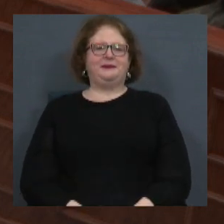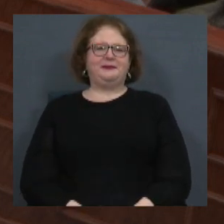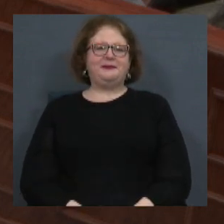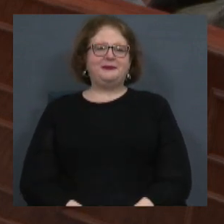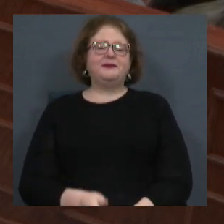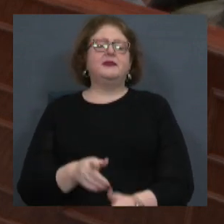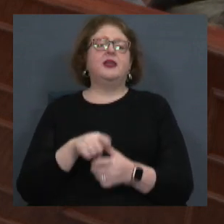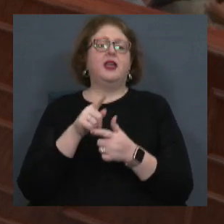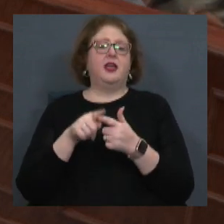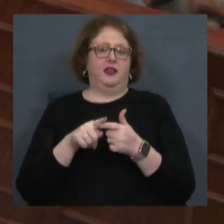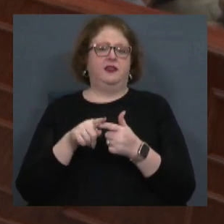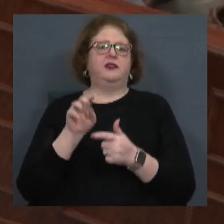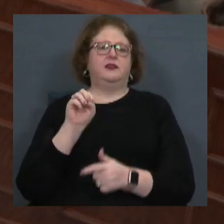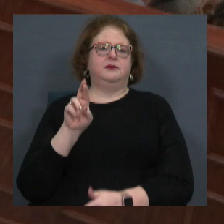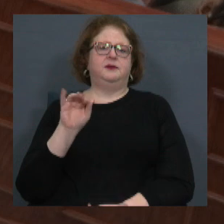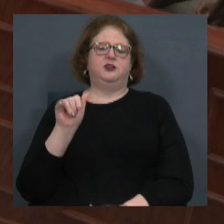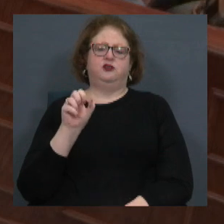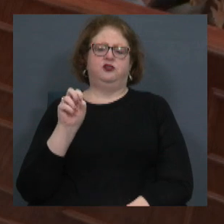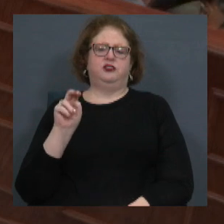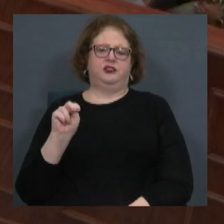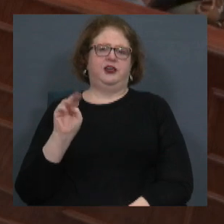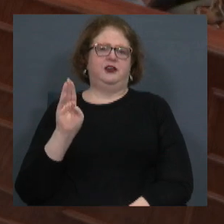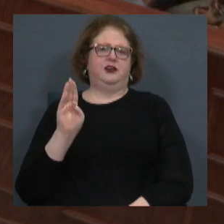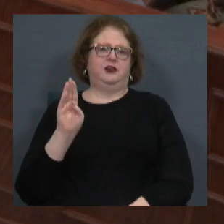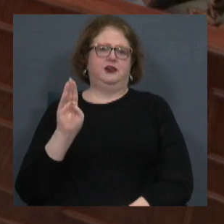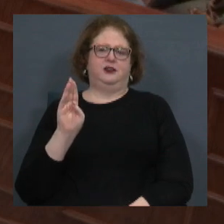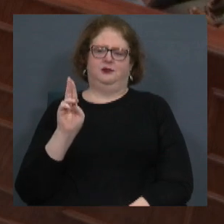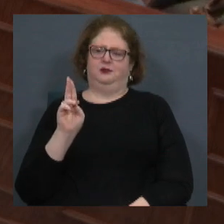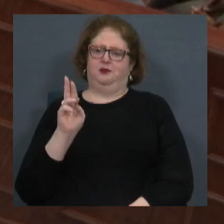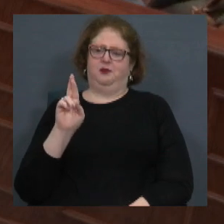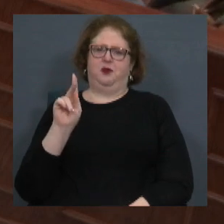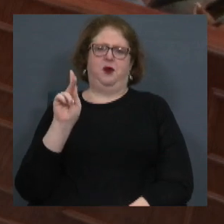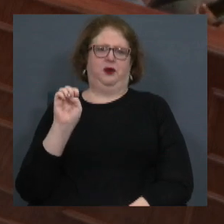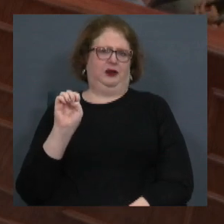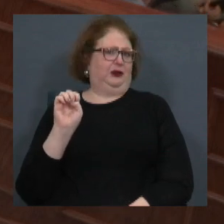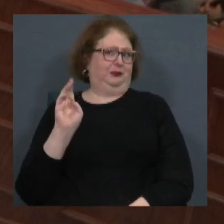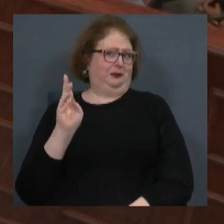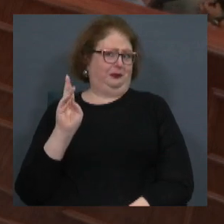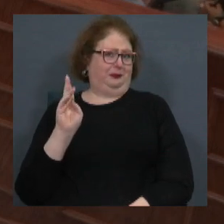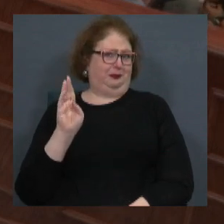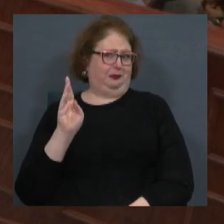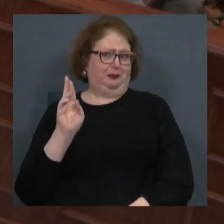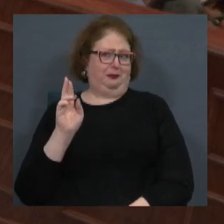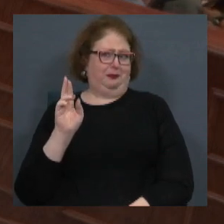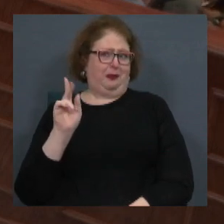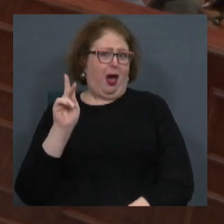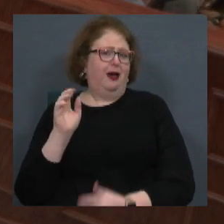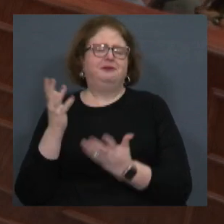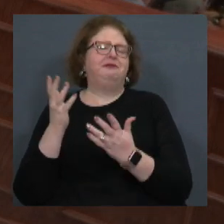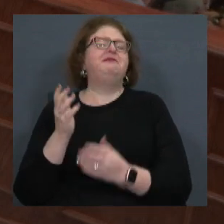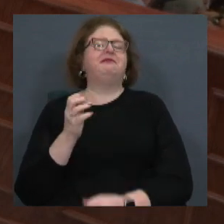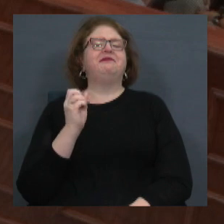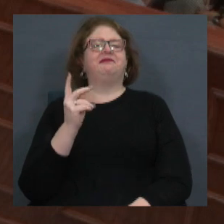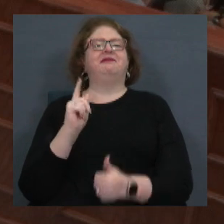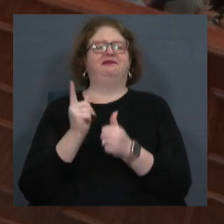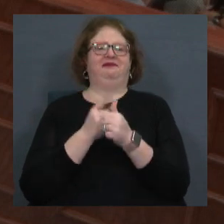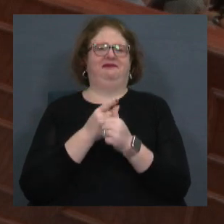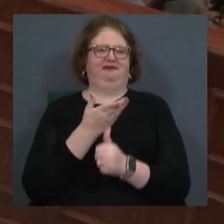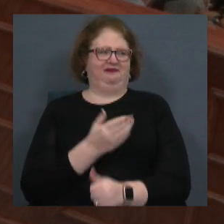And then after that, Mr. Jason Burke. Burke. Oh, hey.